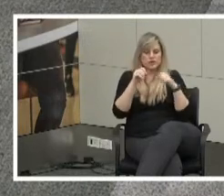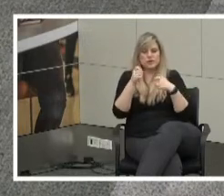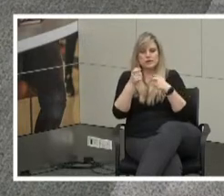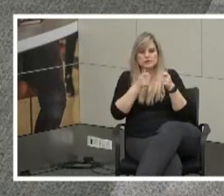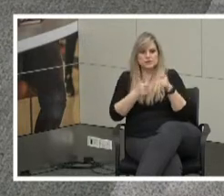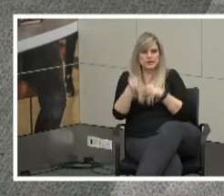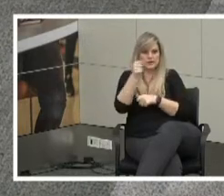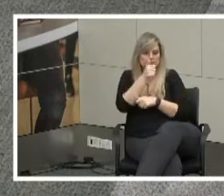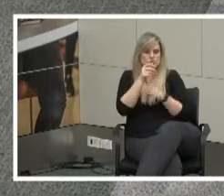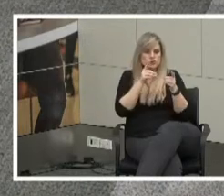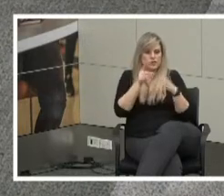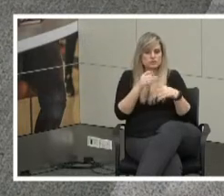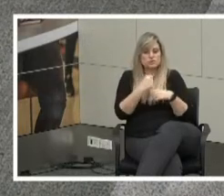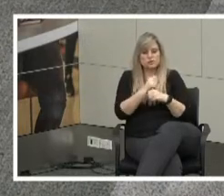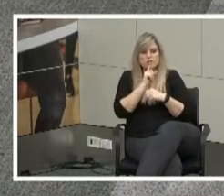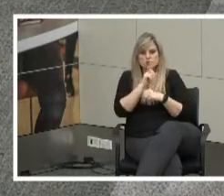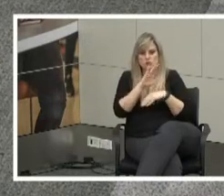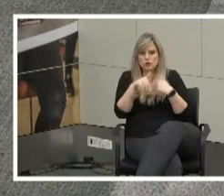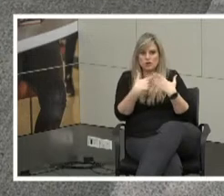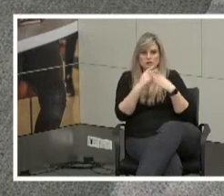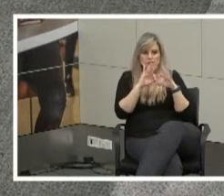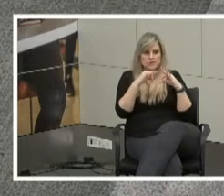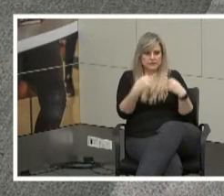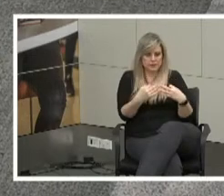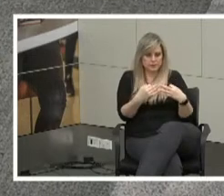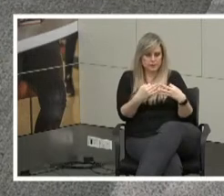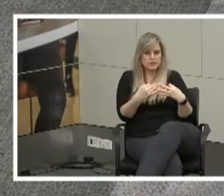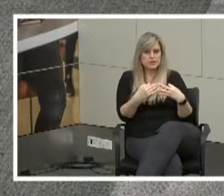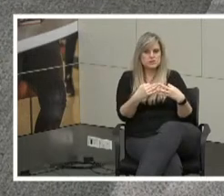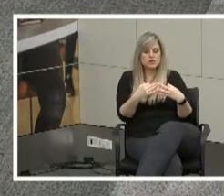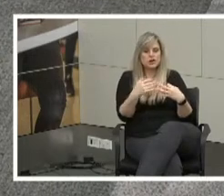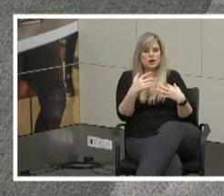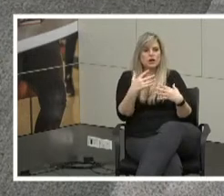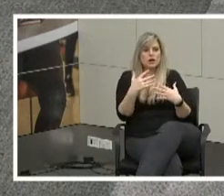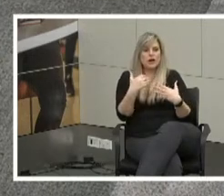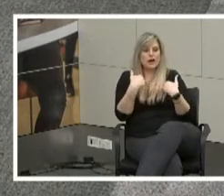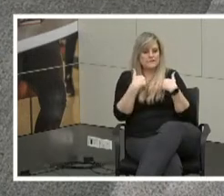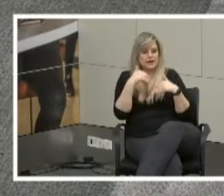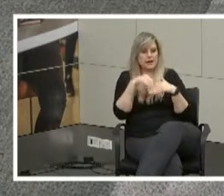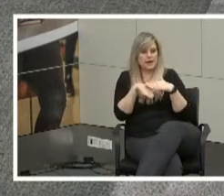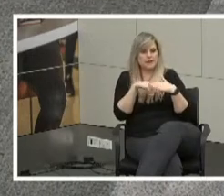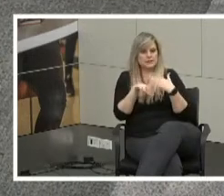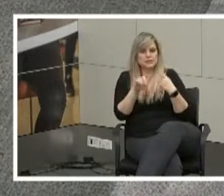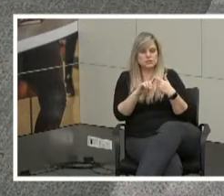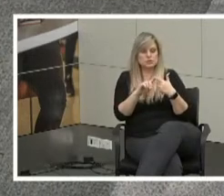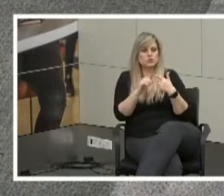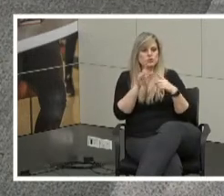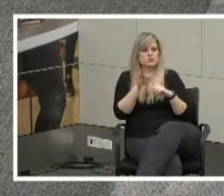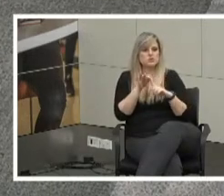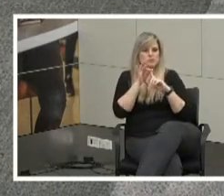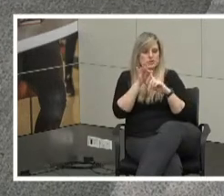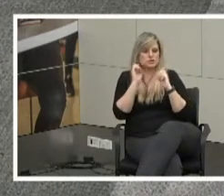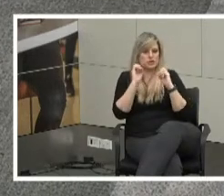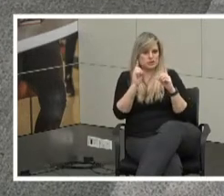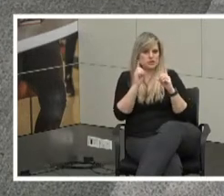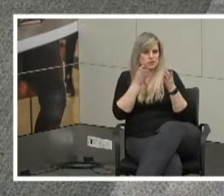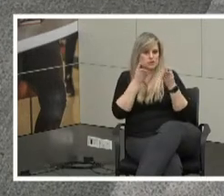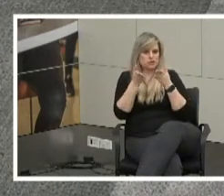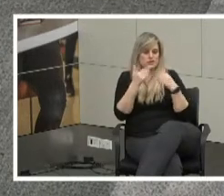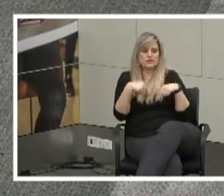sure that our families are um get are get access accessing the services as required